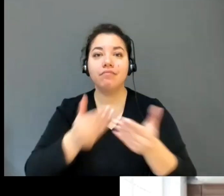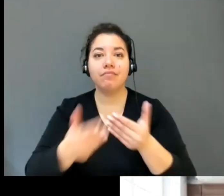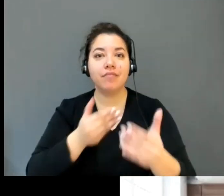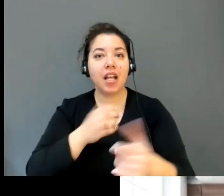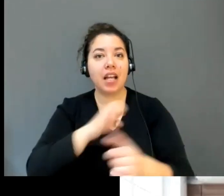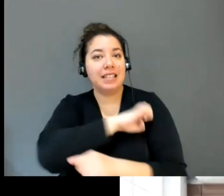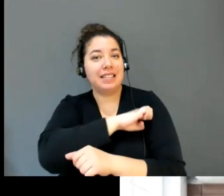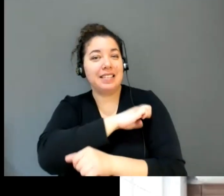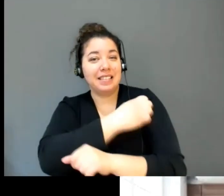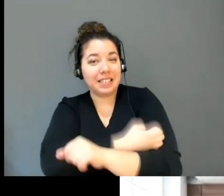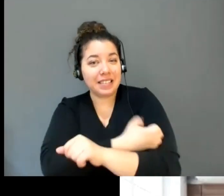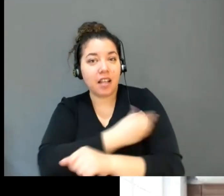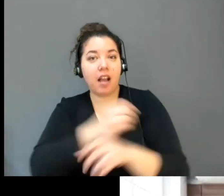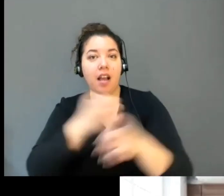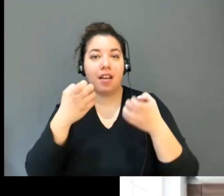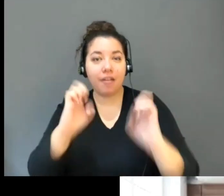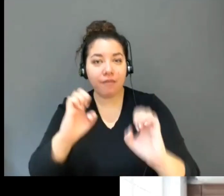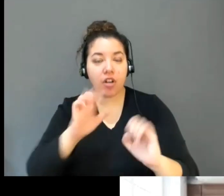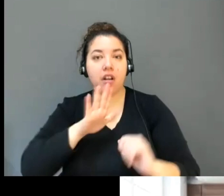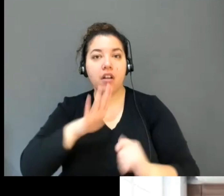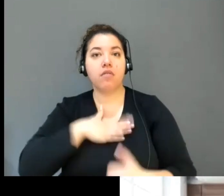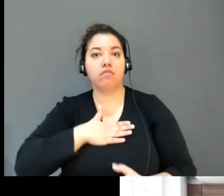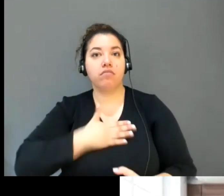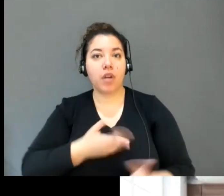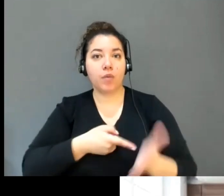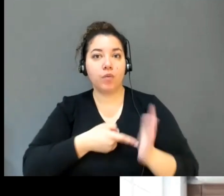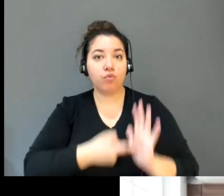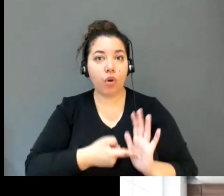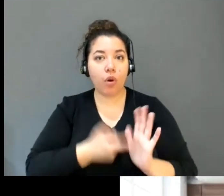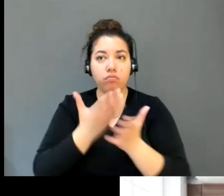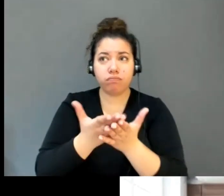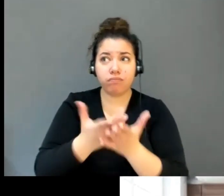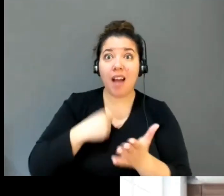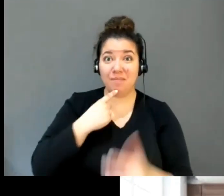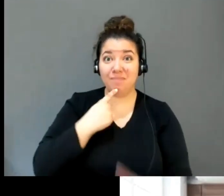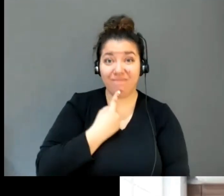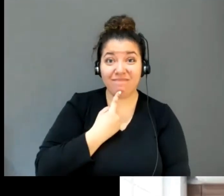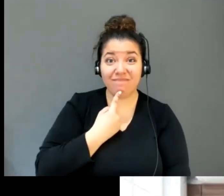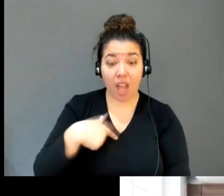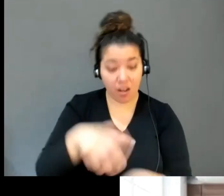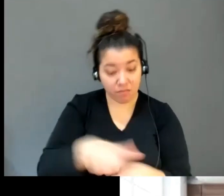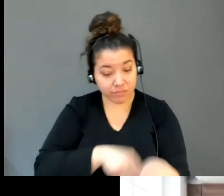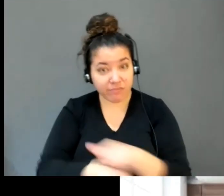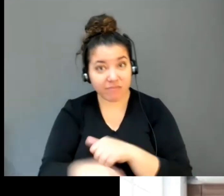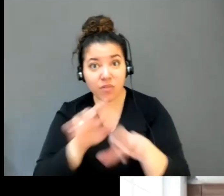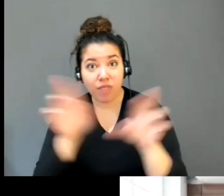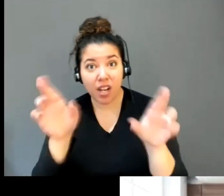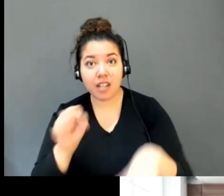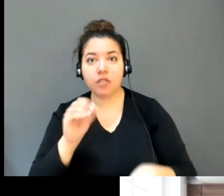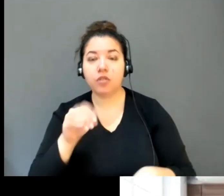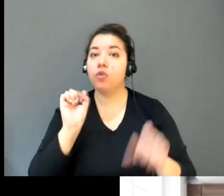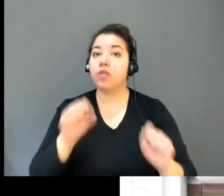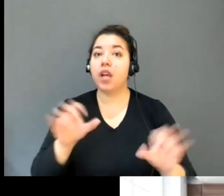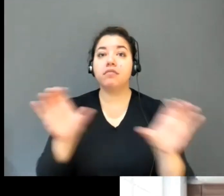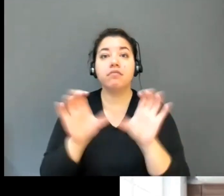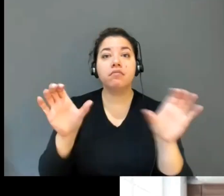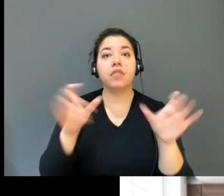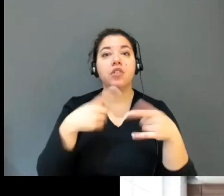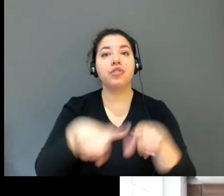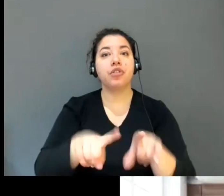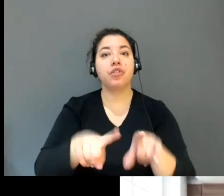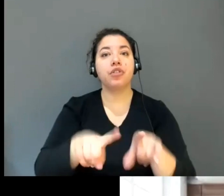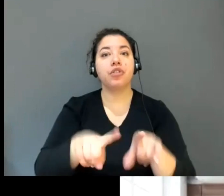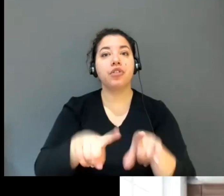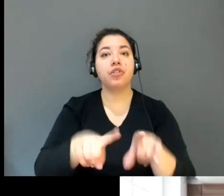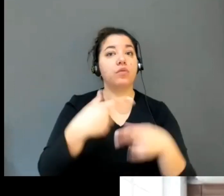your own desire to show the world that I'm serious about doing this. And you could get that exam in college. You could get it in high school. You can get it somewhere